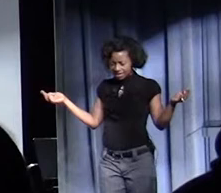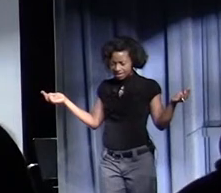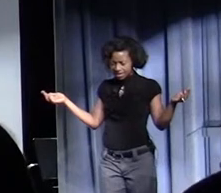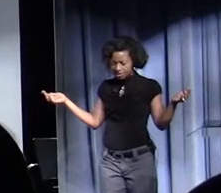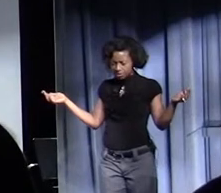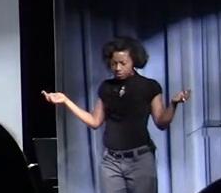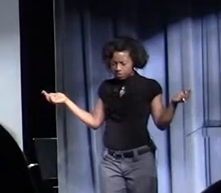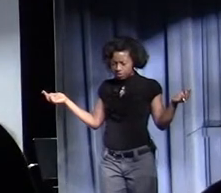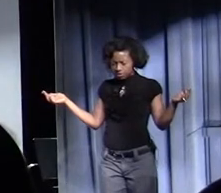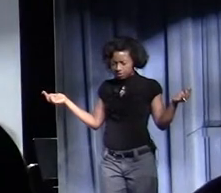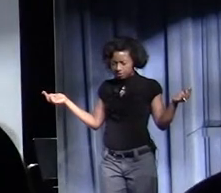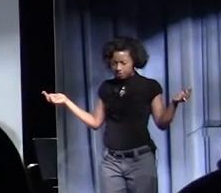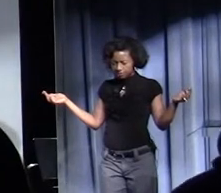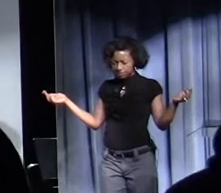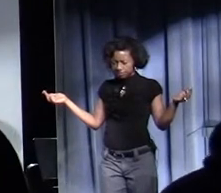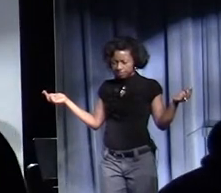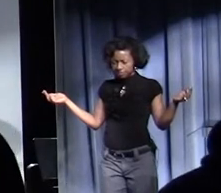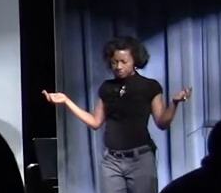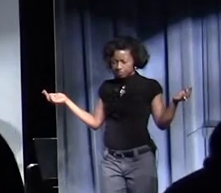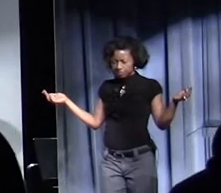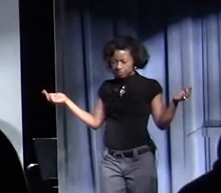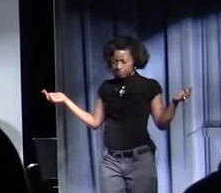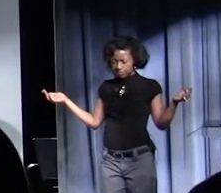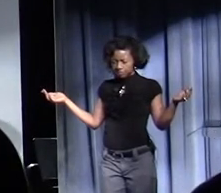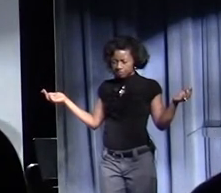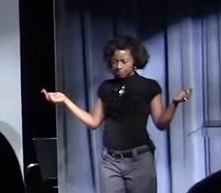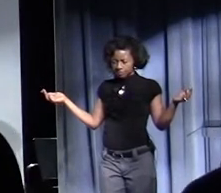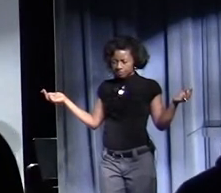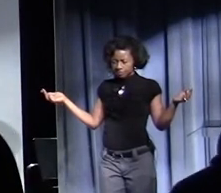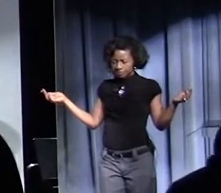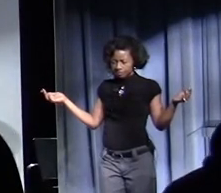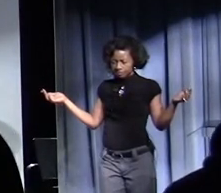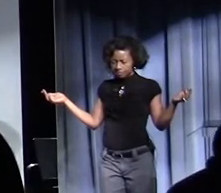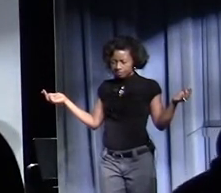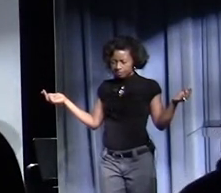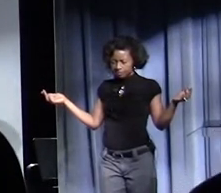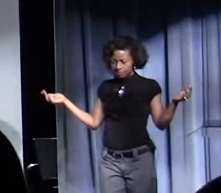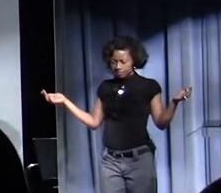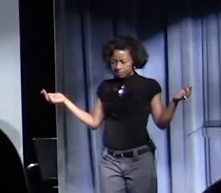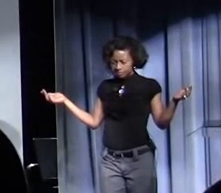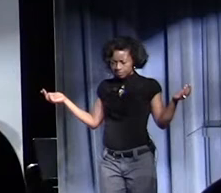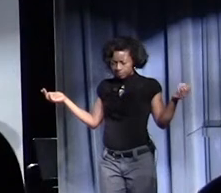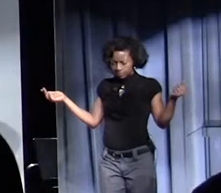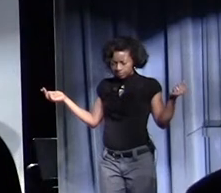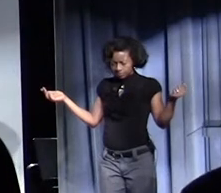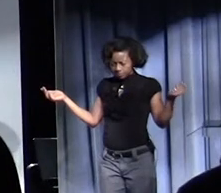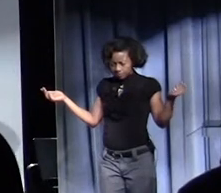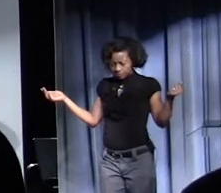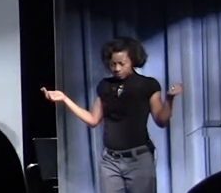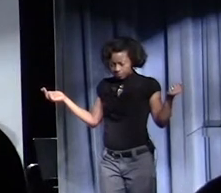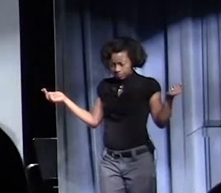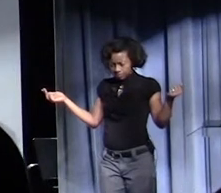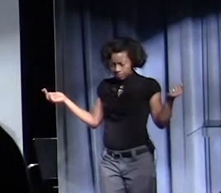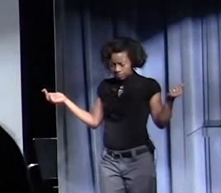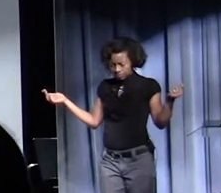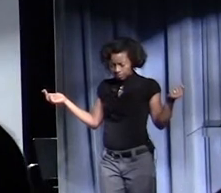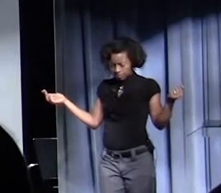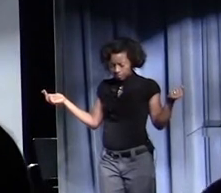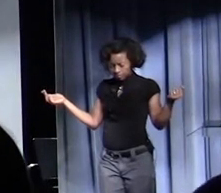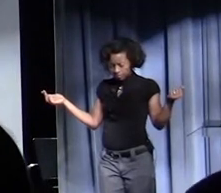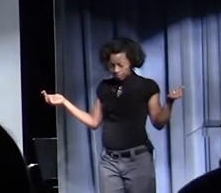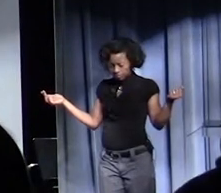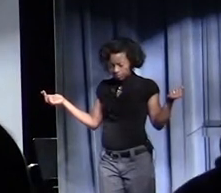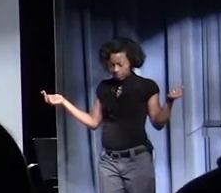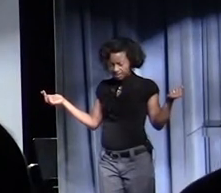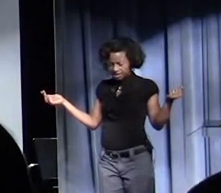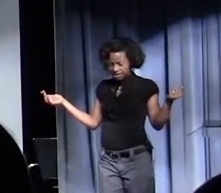You. And if we're struggling with something, You want us to give it to You and say, "God, show us and help us and deliver us out of it." God,